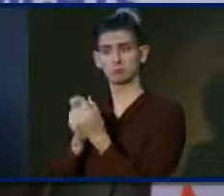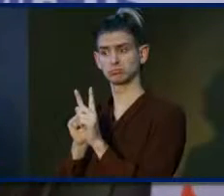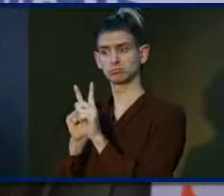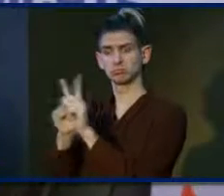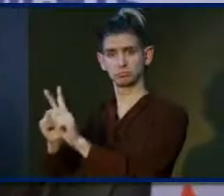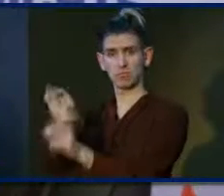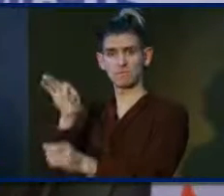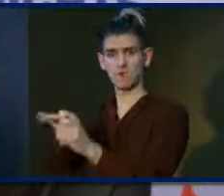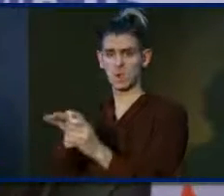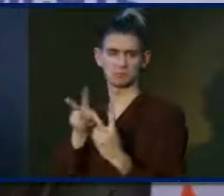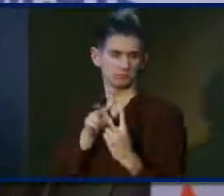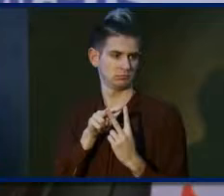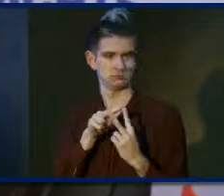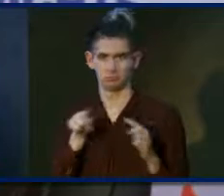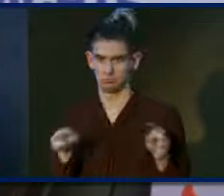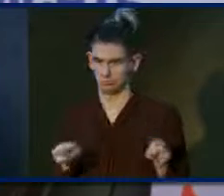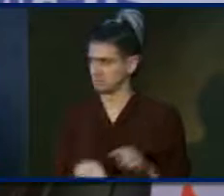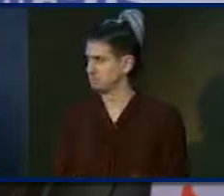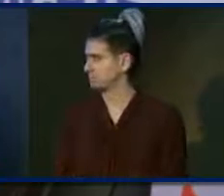With the,